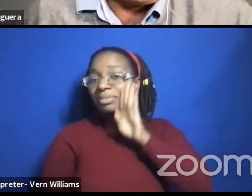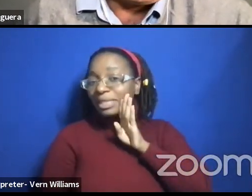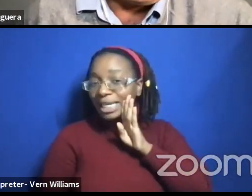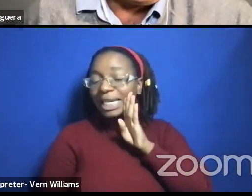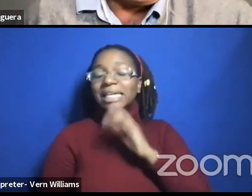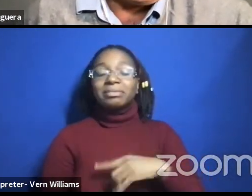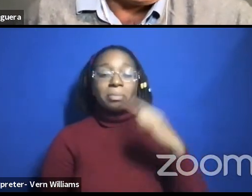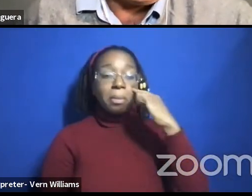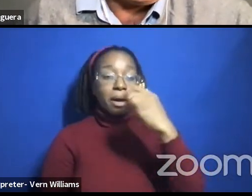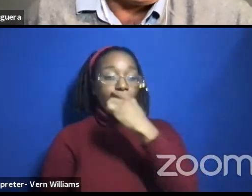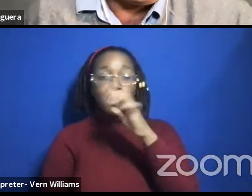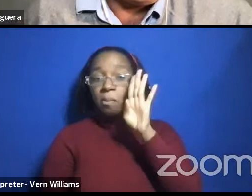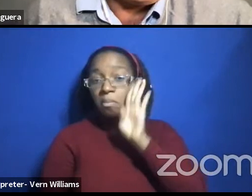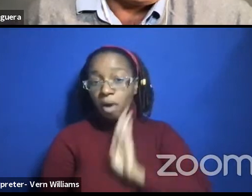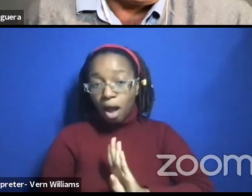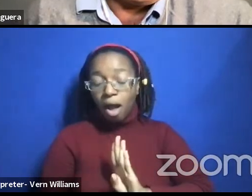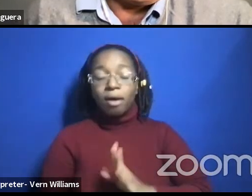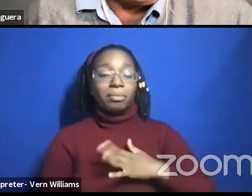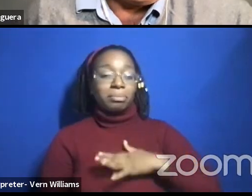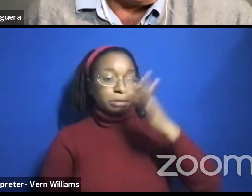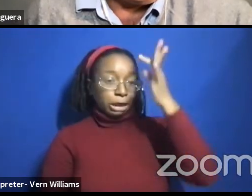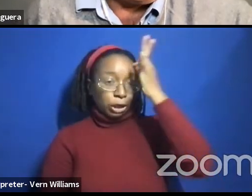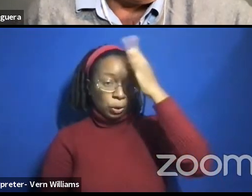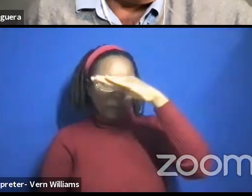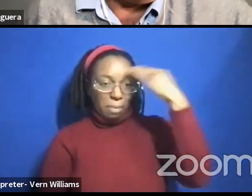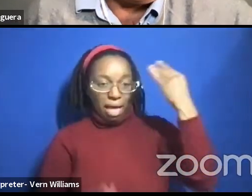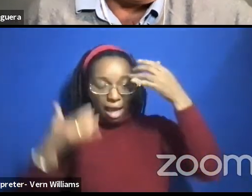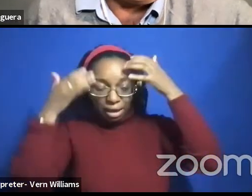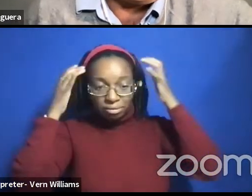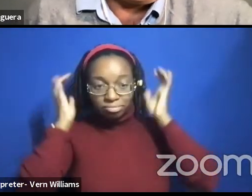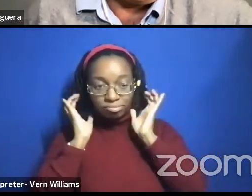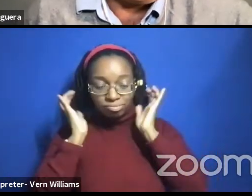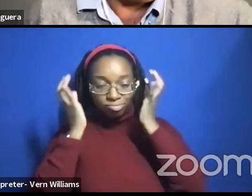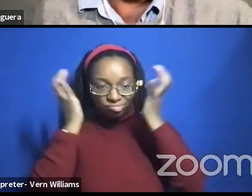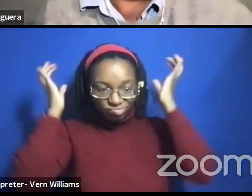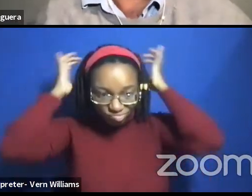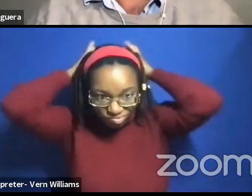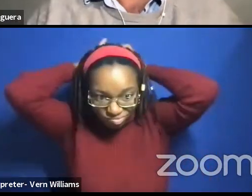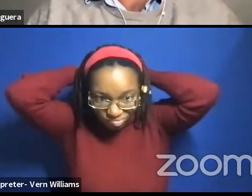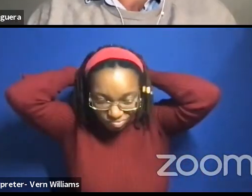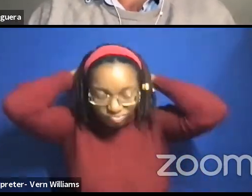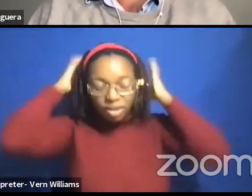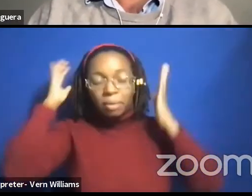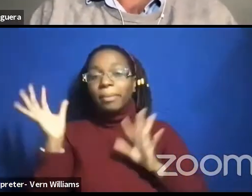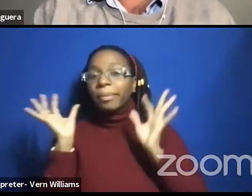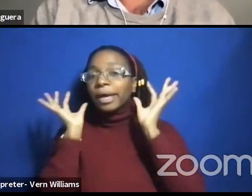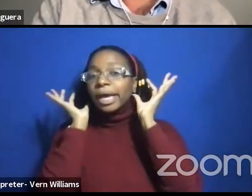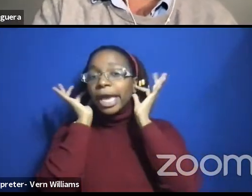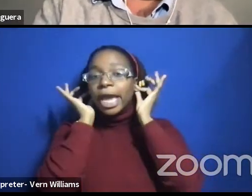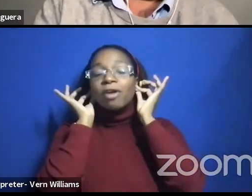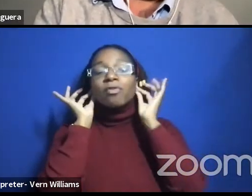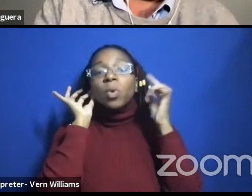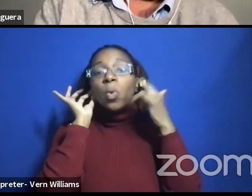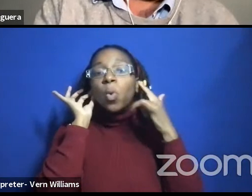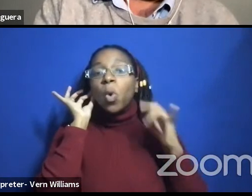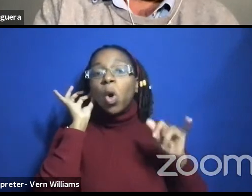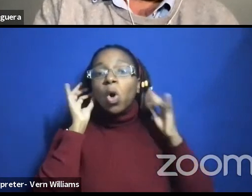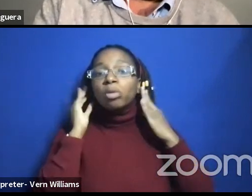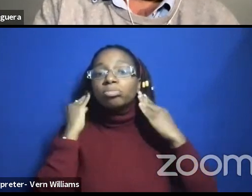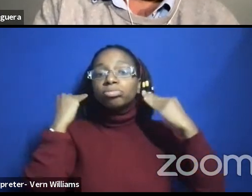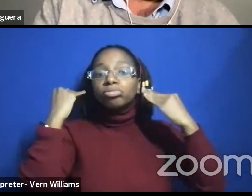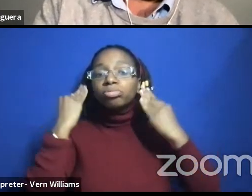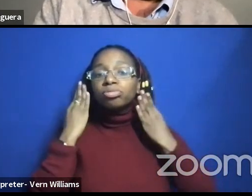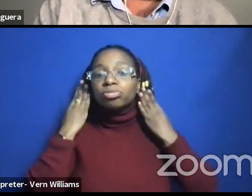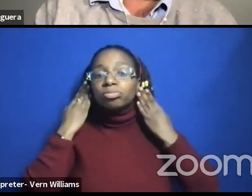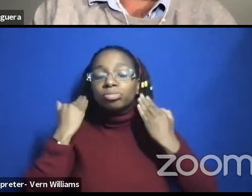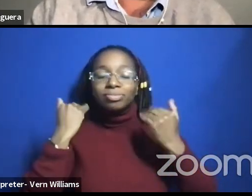woman with short black hair that's pulled back. I'm wearing dangly gold earrings with blue and cream flecks on them,